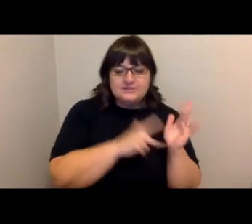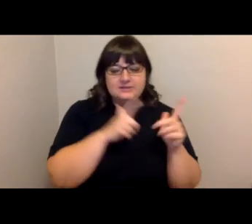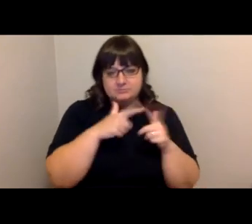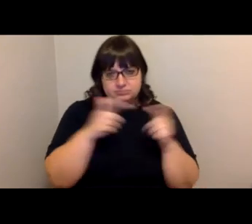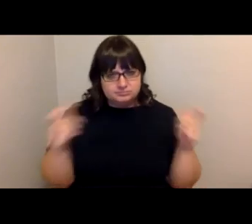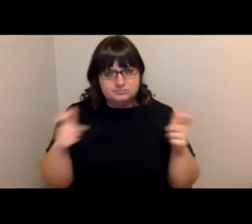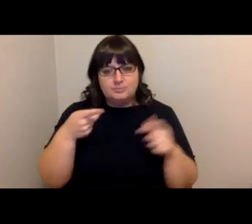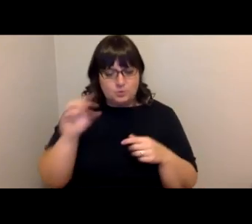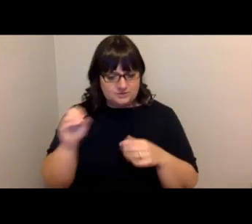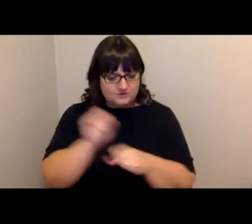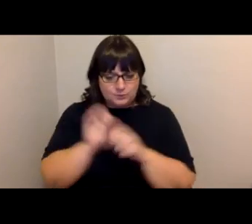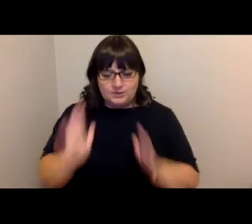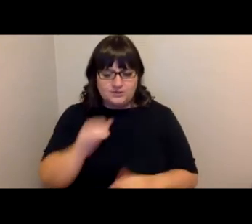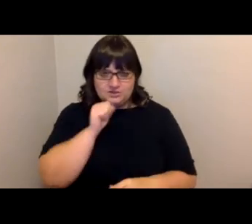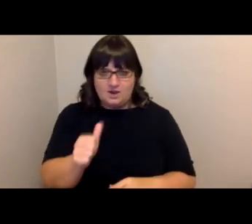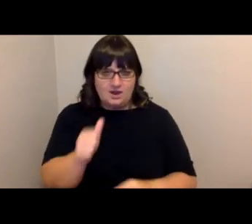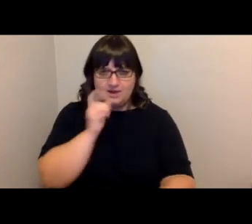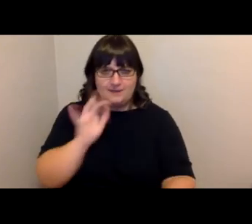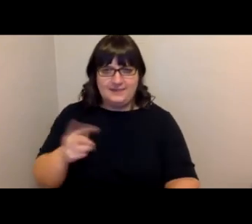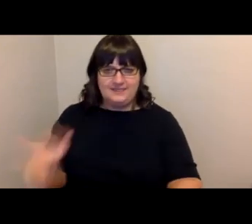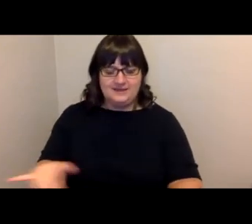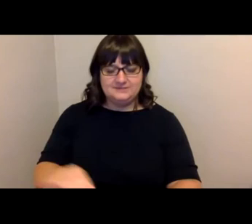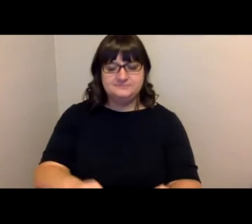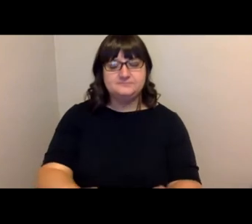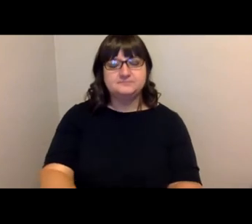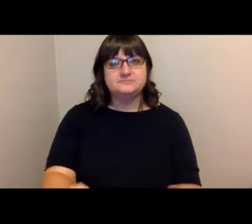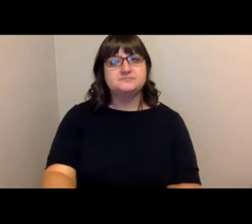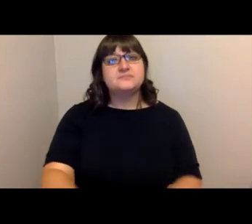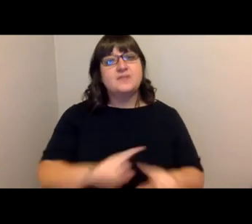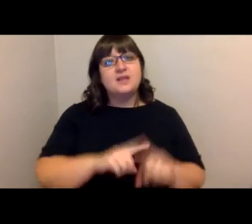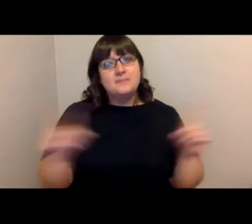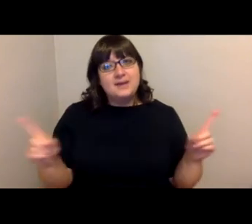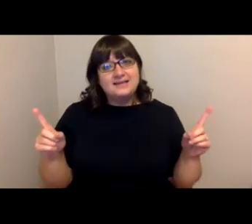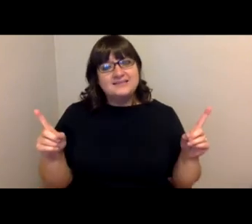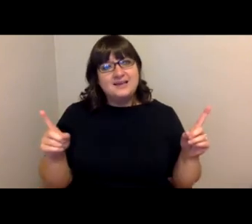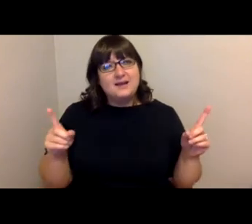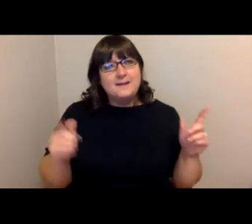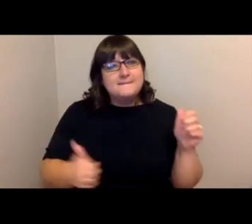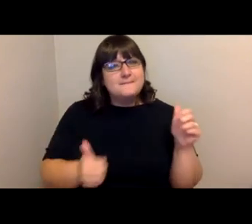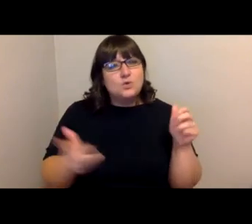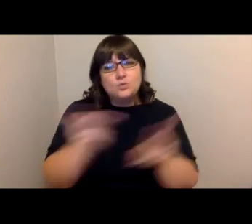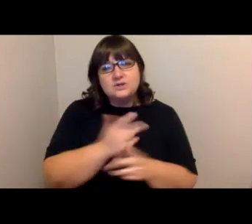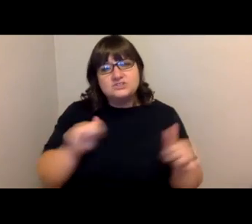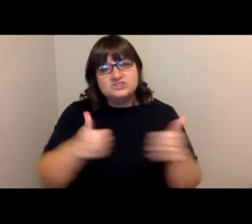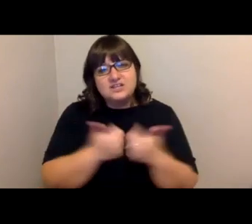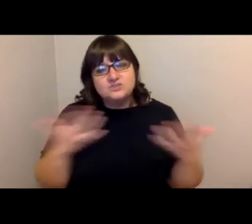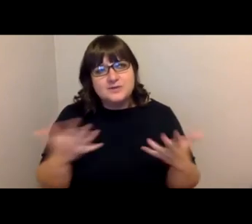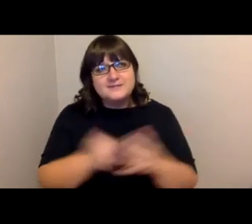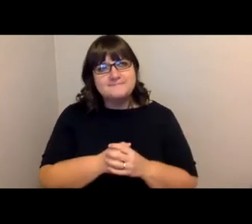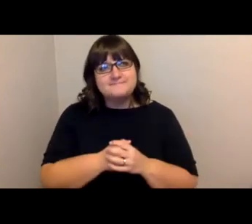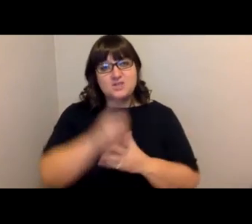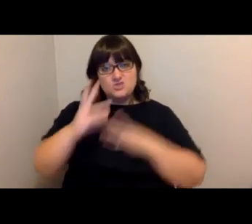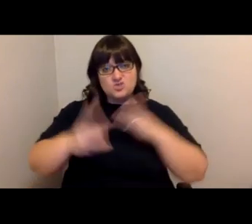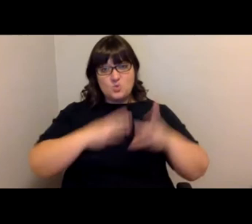But one of the most challenging things to arise was witnessing the world double down on its disregard for disabled,